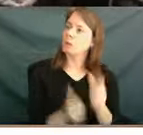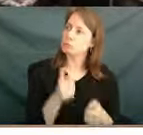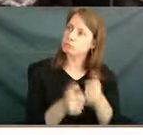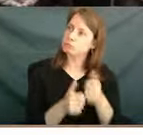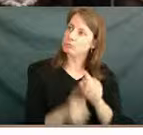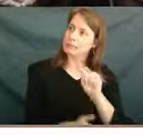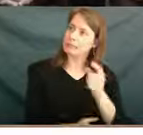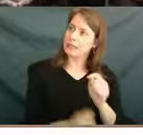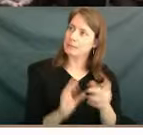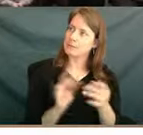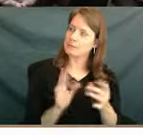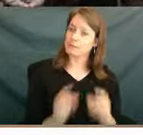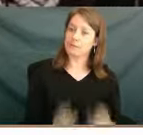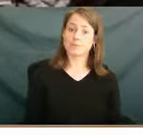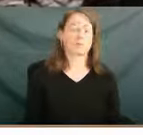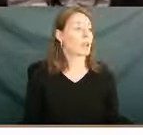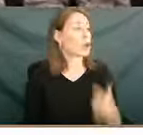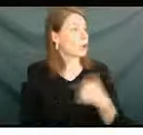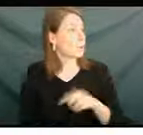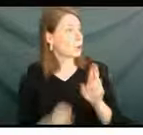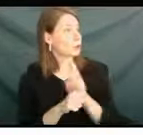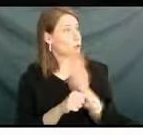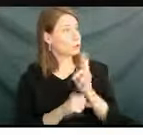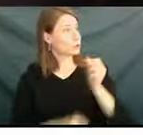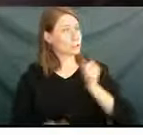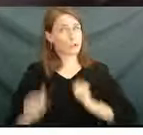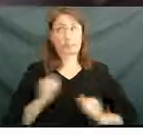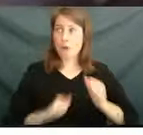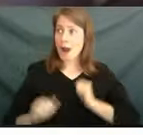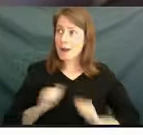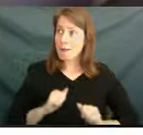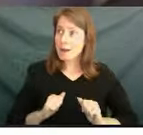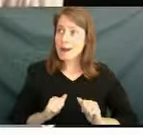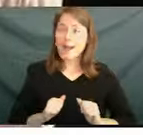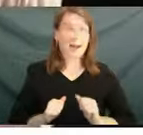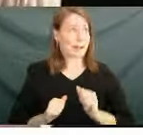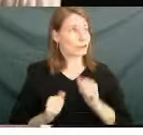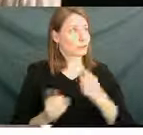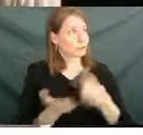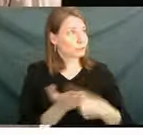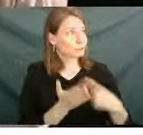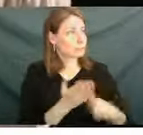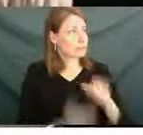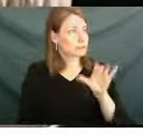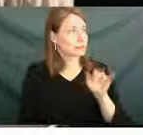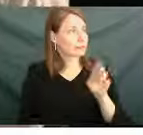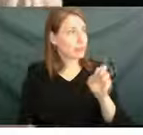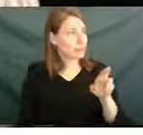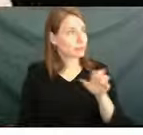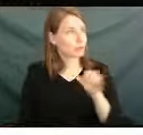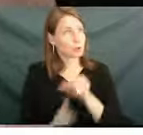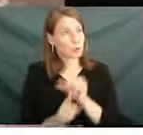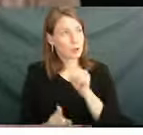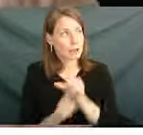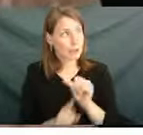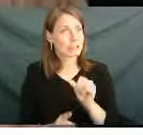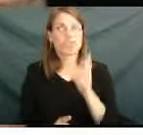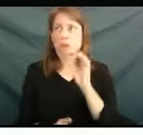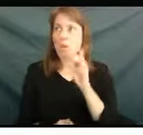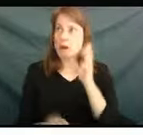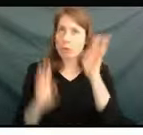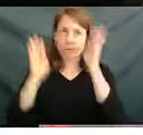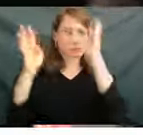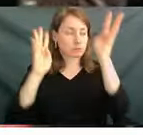as a means. So, we're going to create these improvisations. In drama, meanwhile, pupils are being asked to act out the impact of